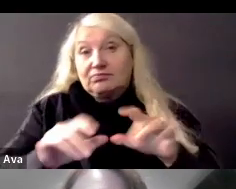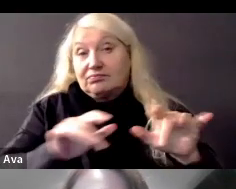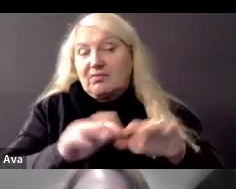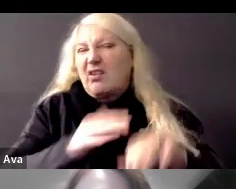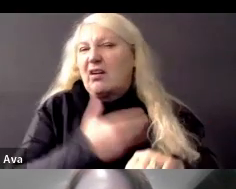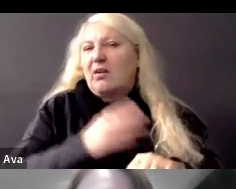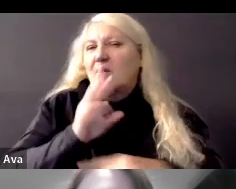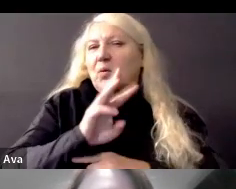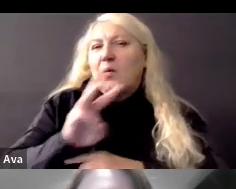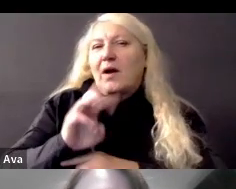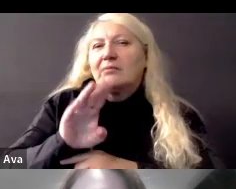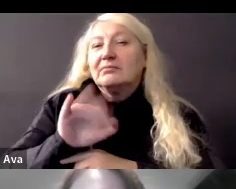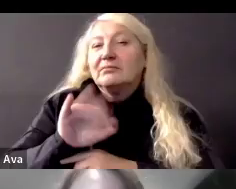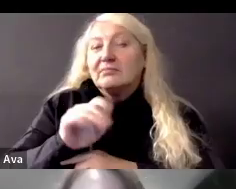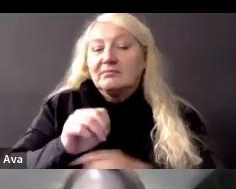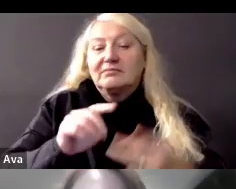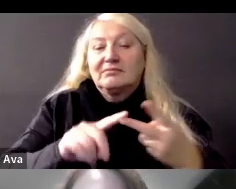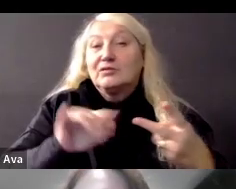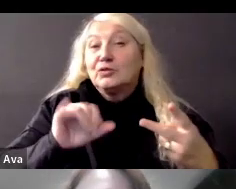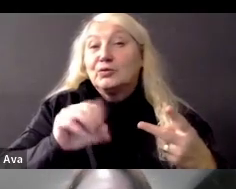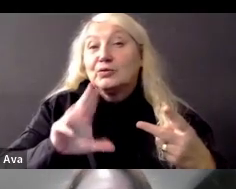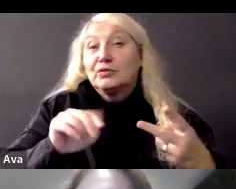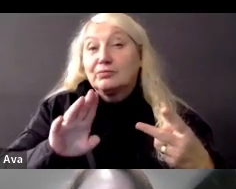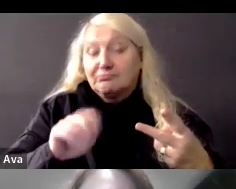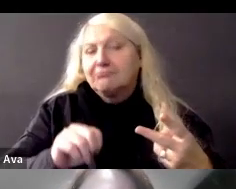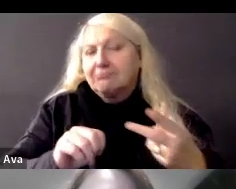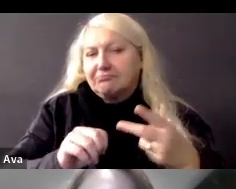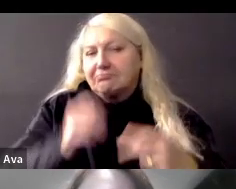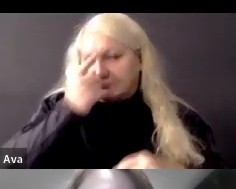and our YouTube channel. So you will be